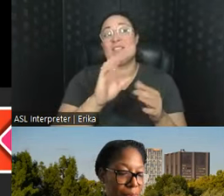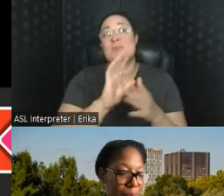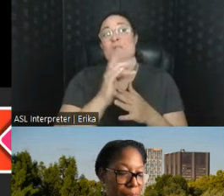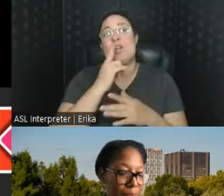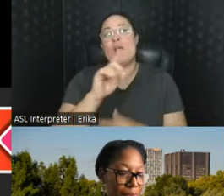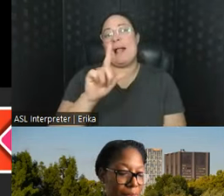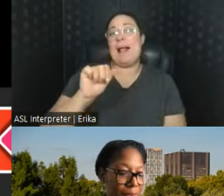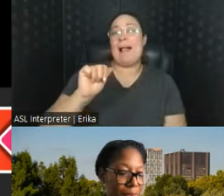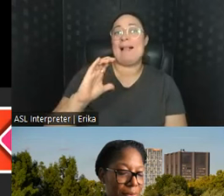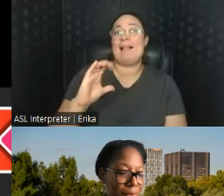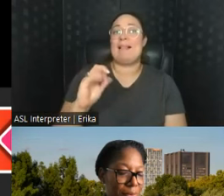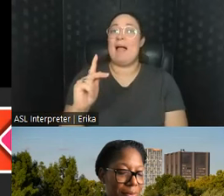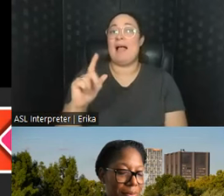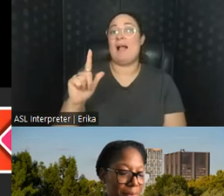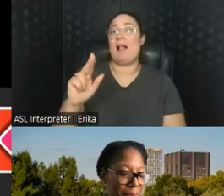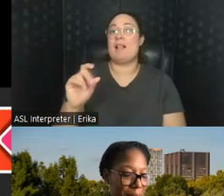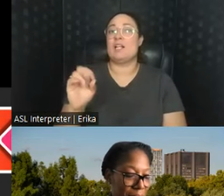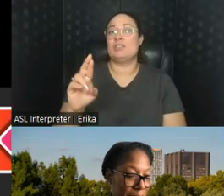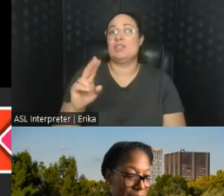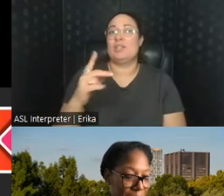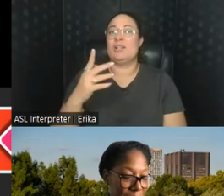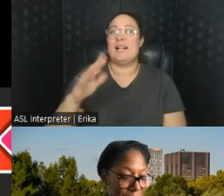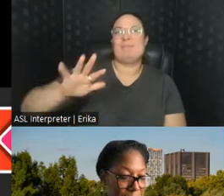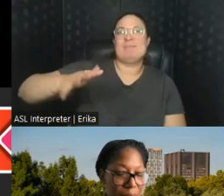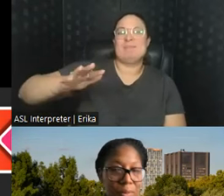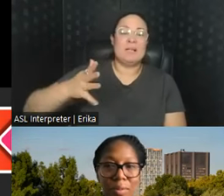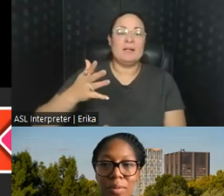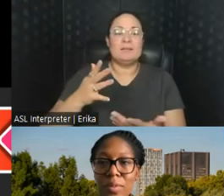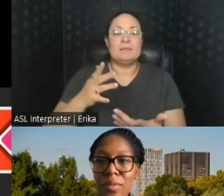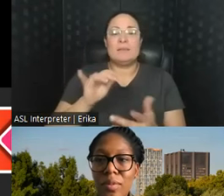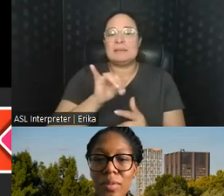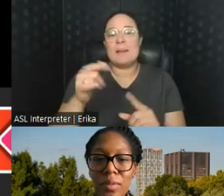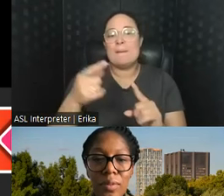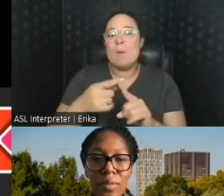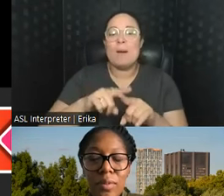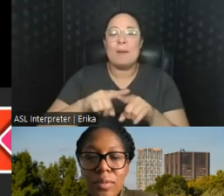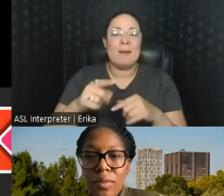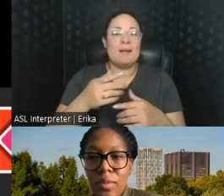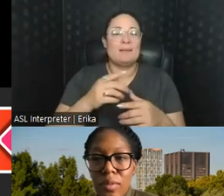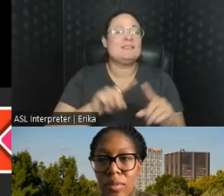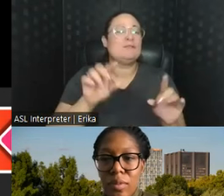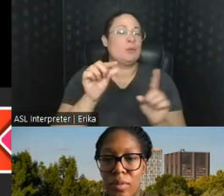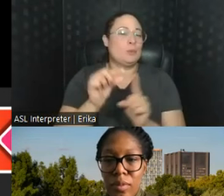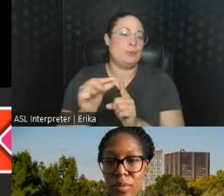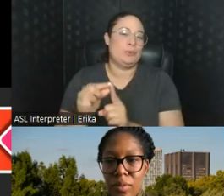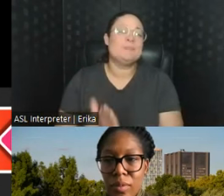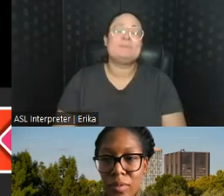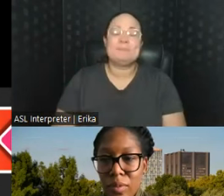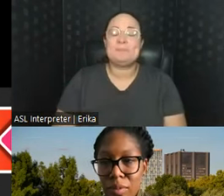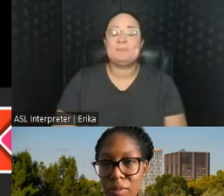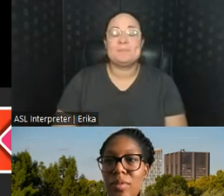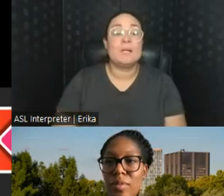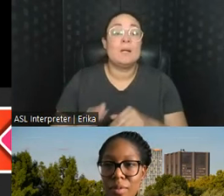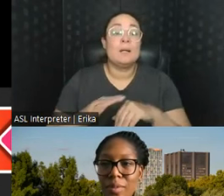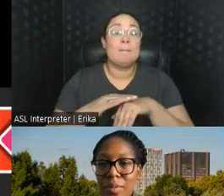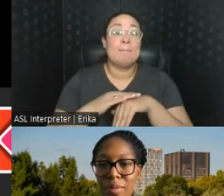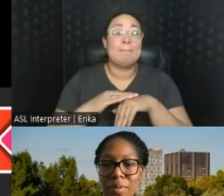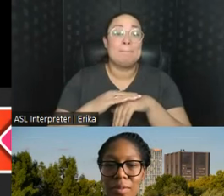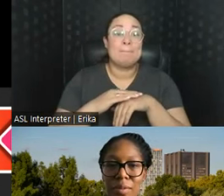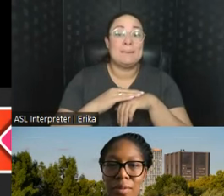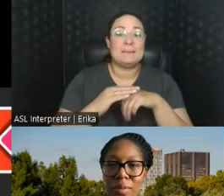So yeah, those are just different ways to go about that same sentiment. So we're gonna cover some basics here